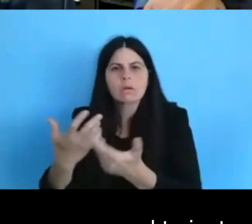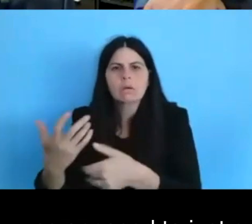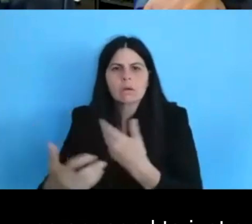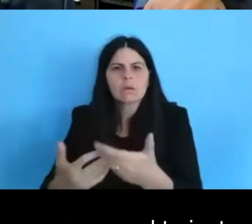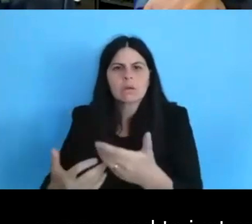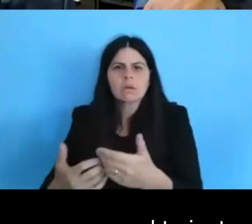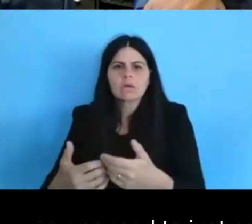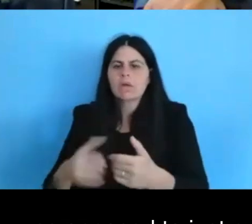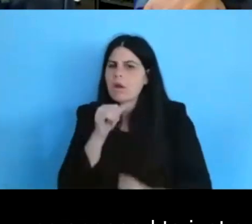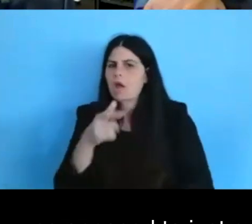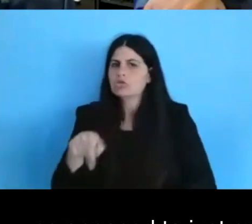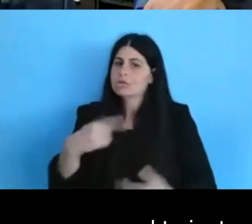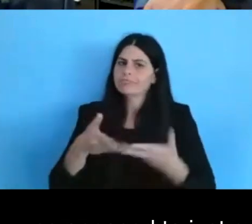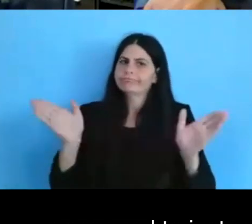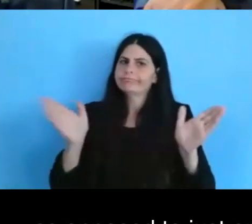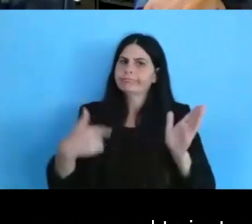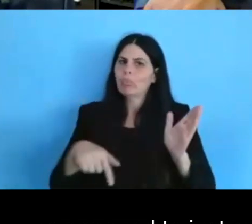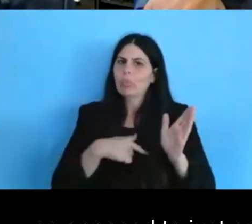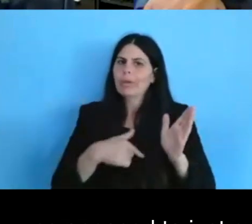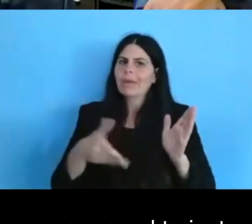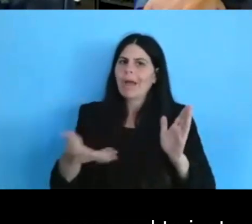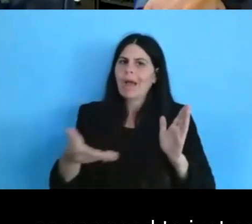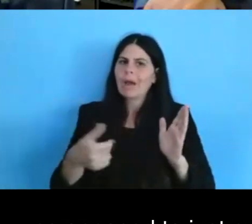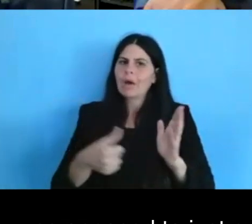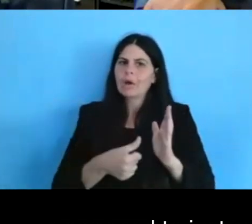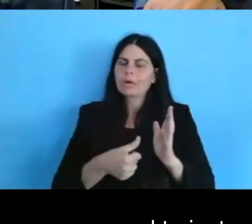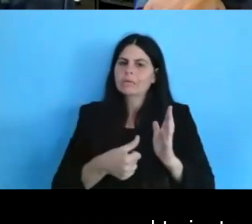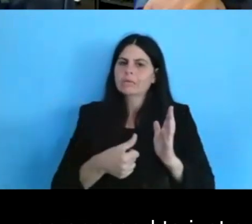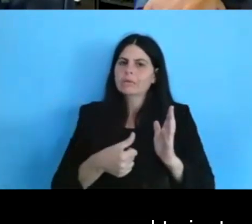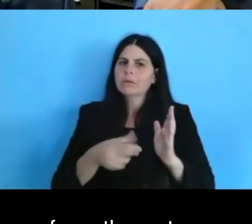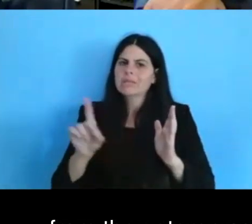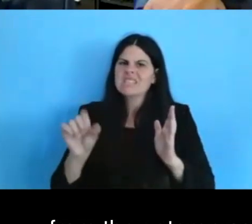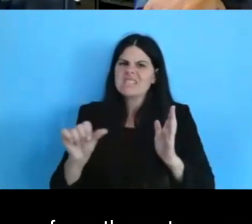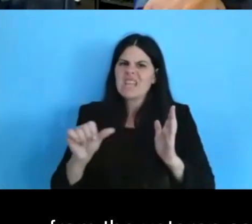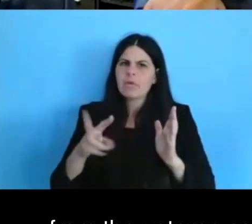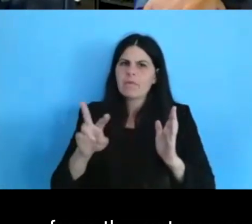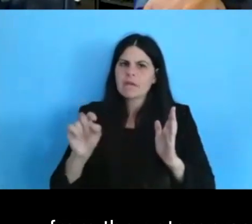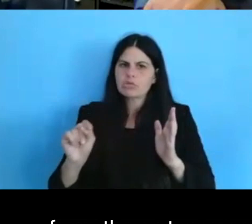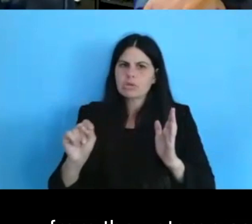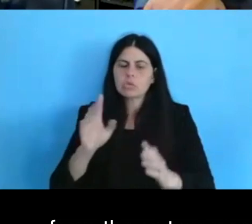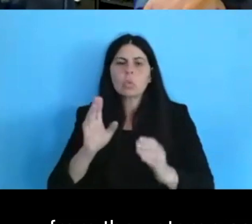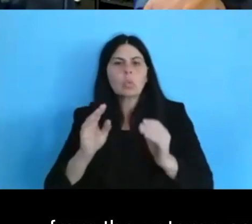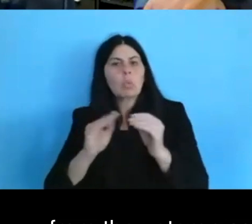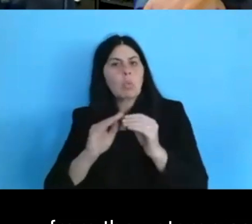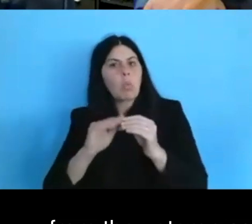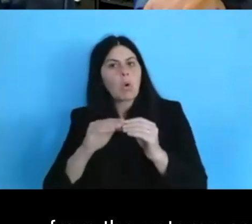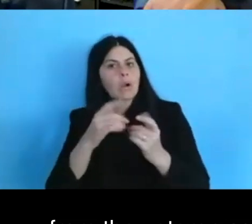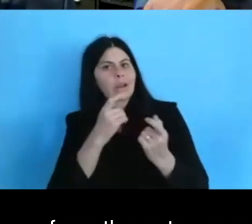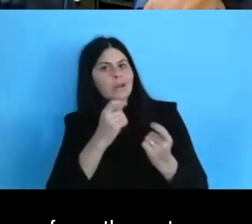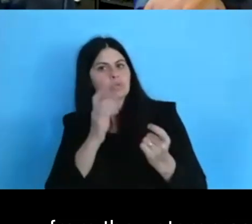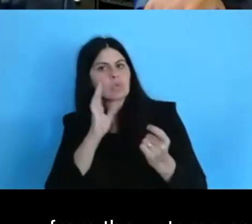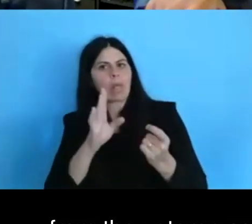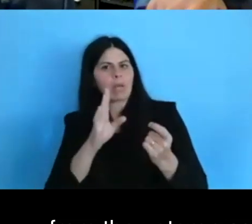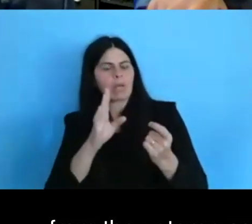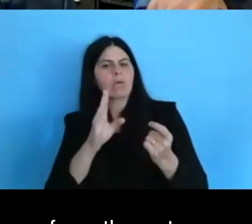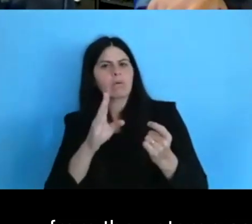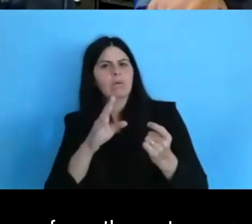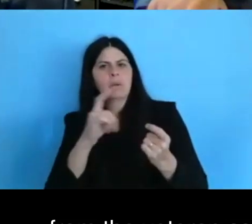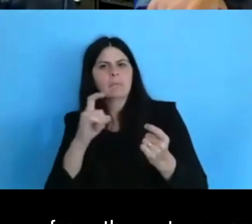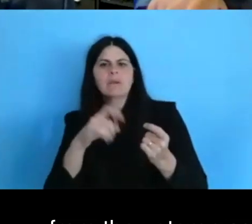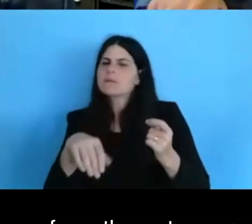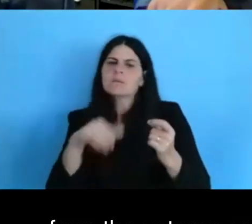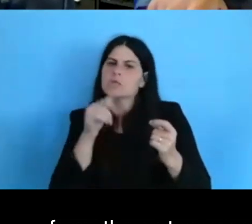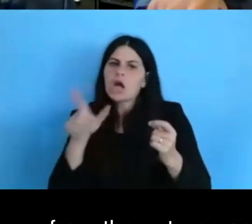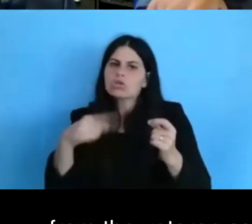we hired disabled veterans, it is going to get more interest from the veteran community, because it is about more than